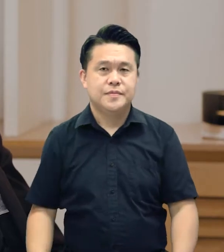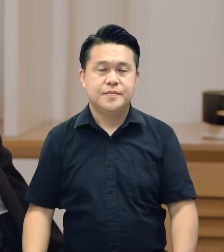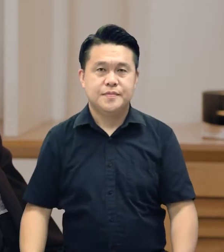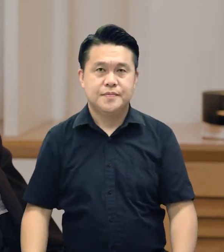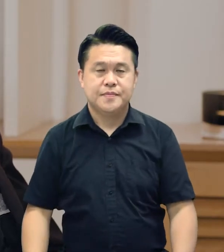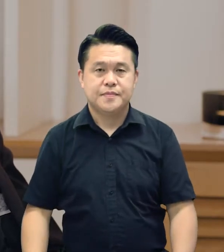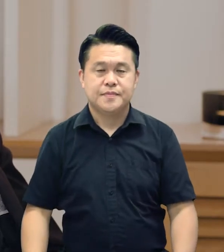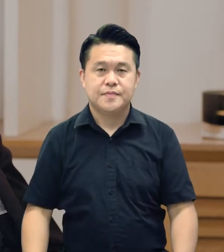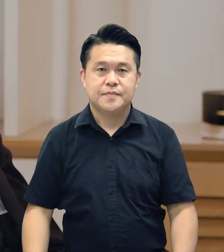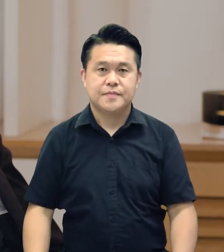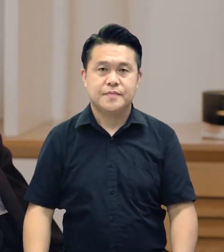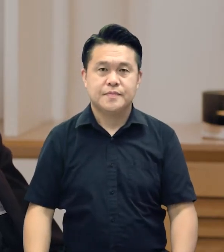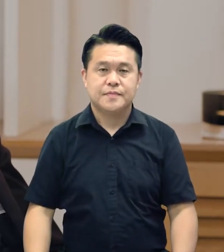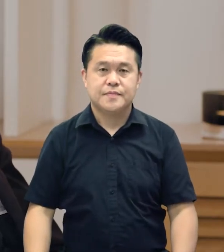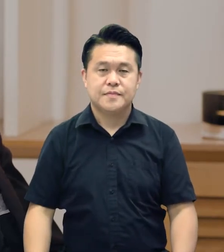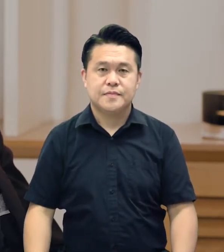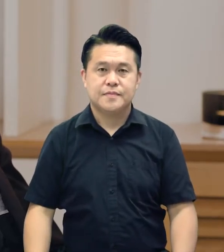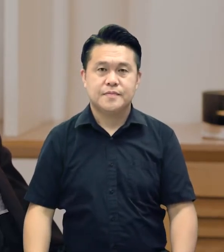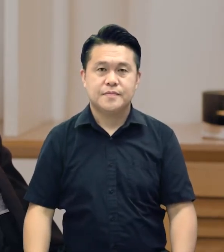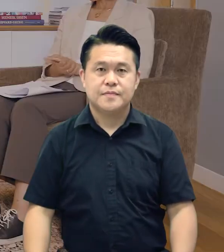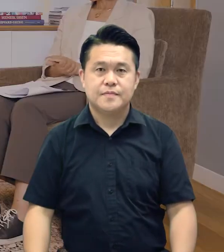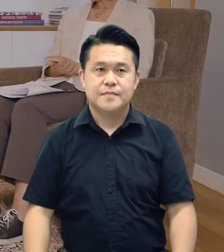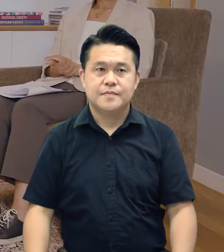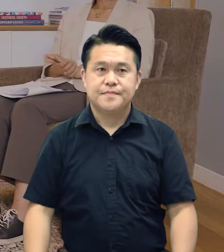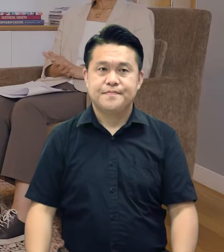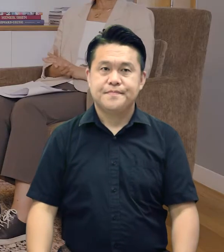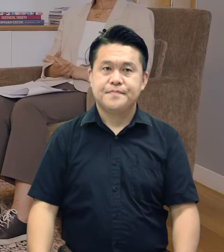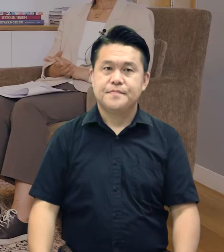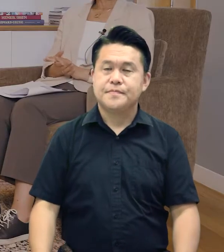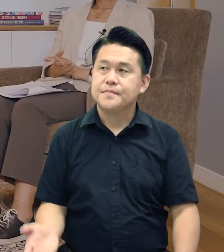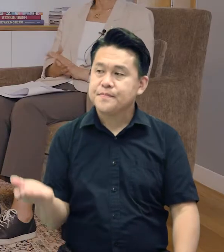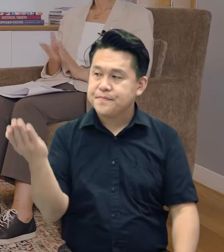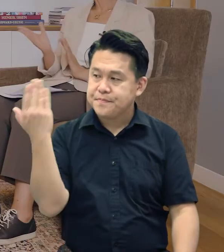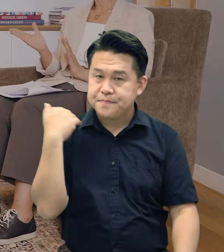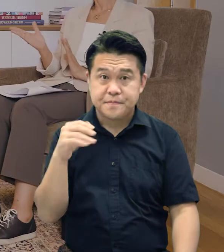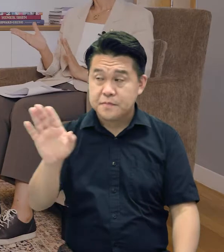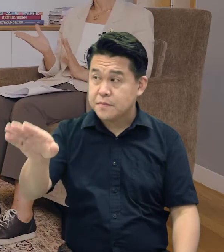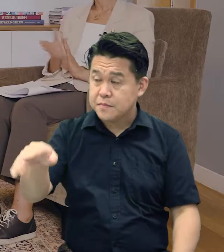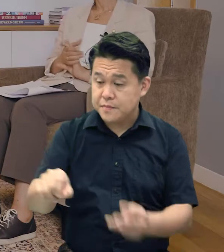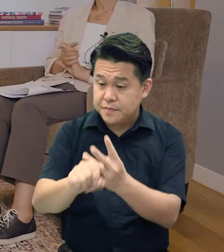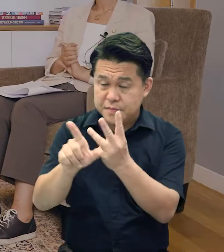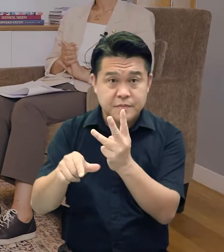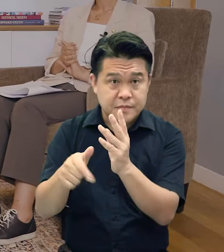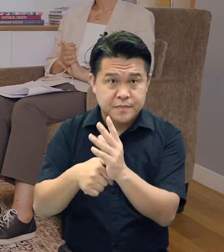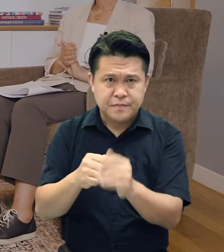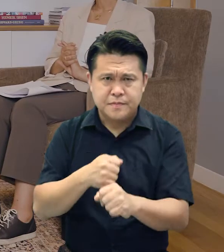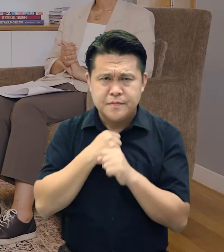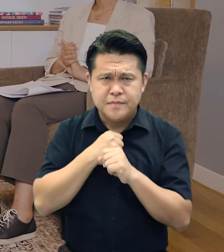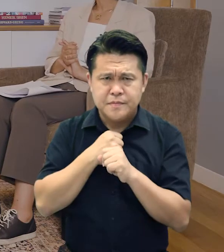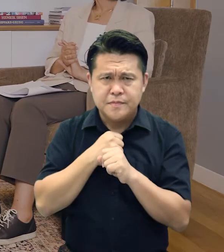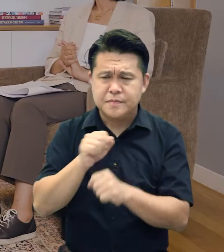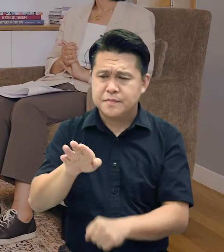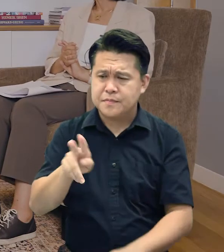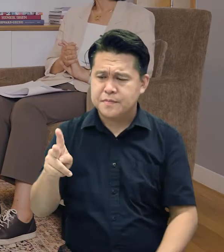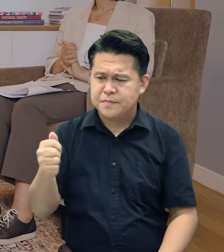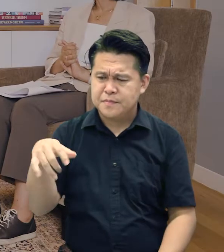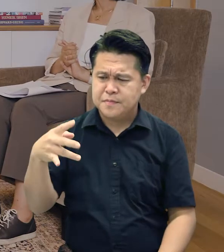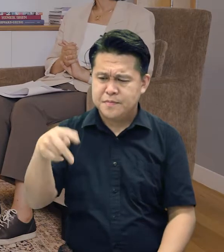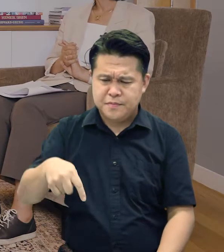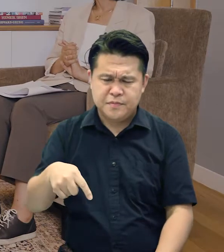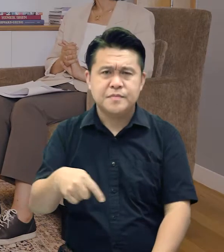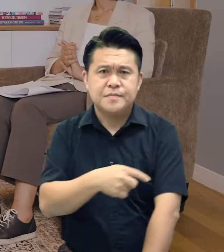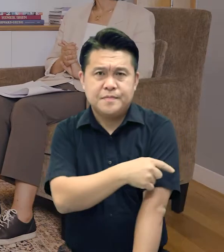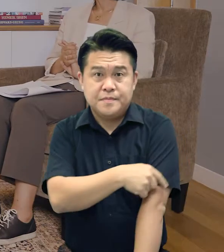for LGBTQI people? Yes, you heard about the Sergeant